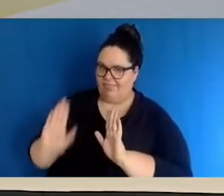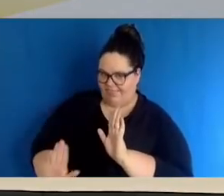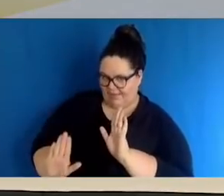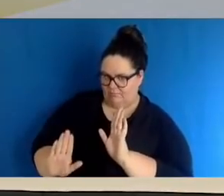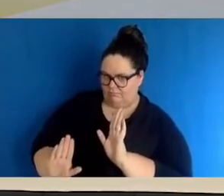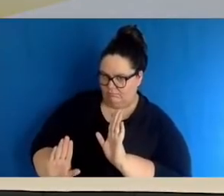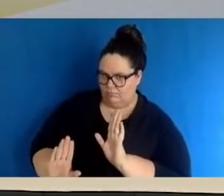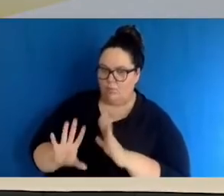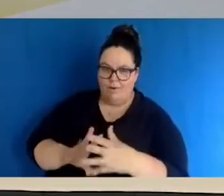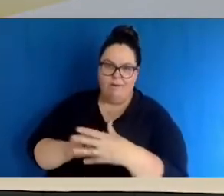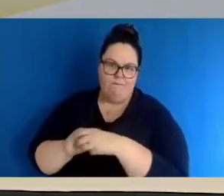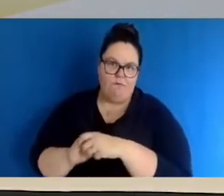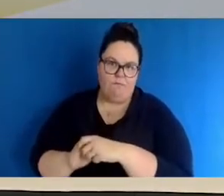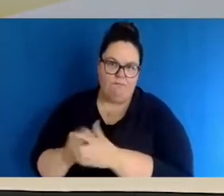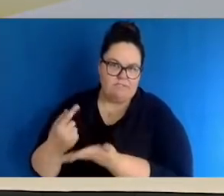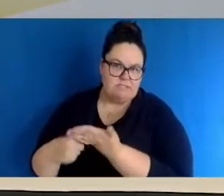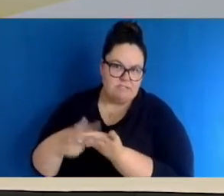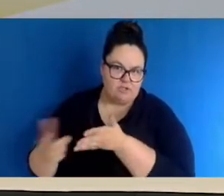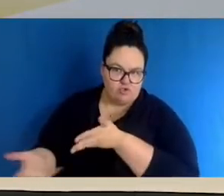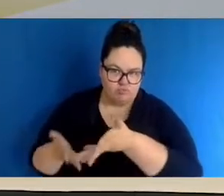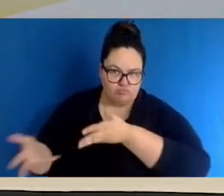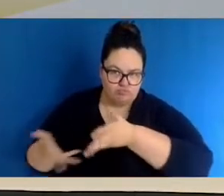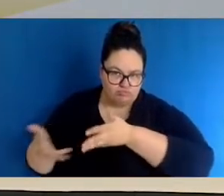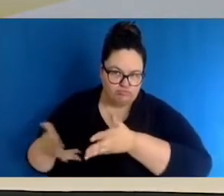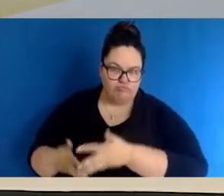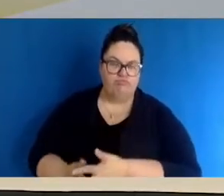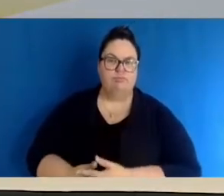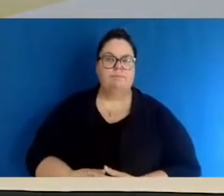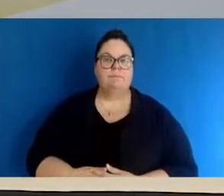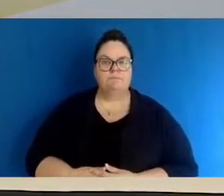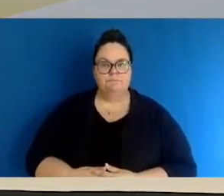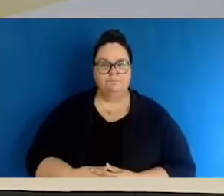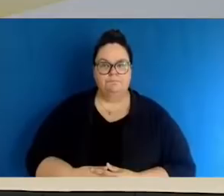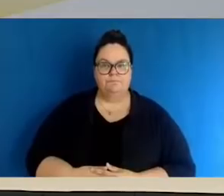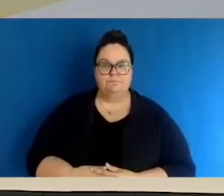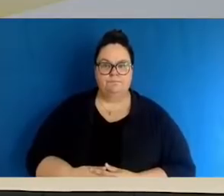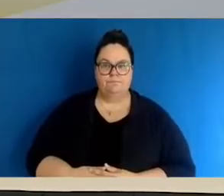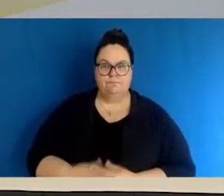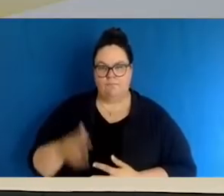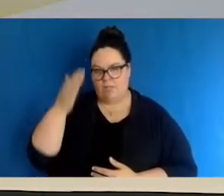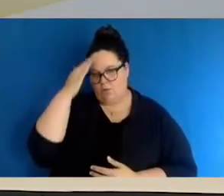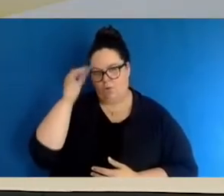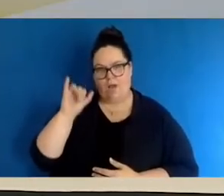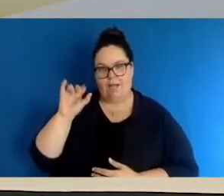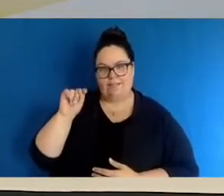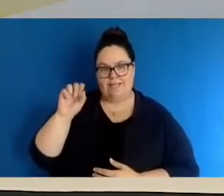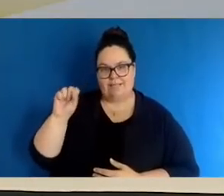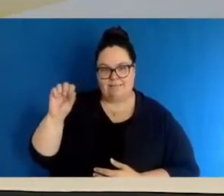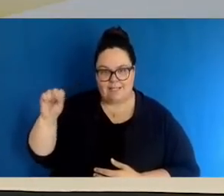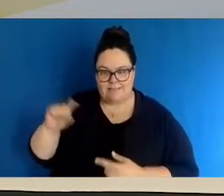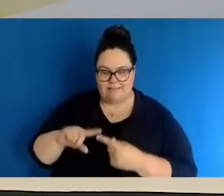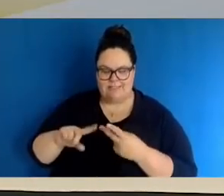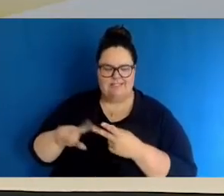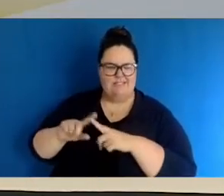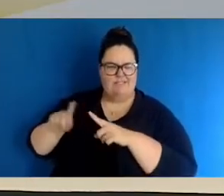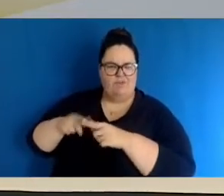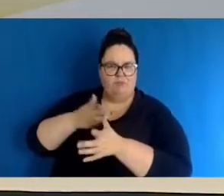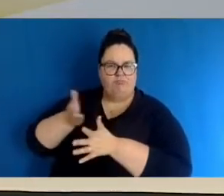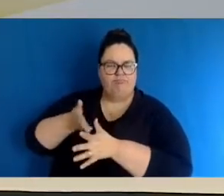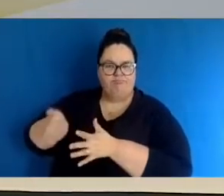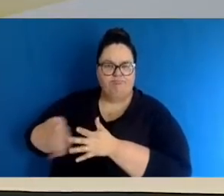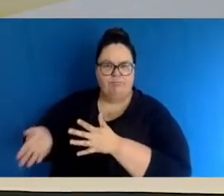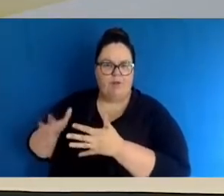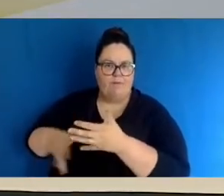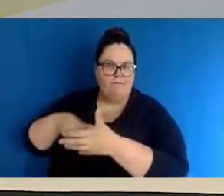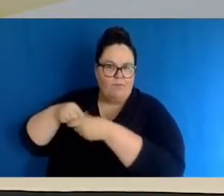are participating in that discussion, and I know ITSS and various sectors are involved with that, and that